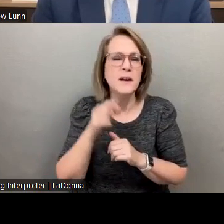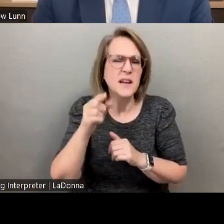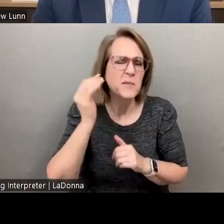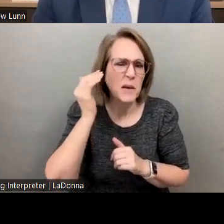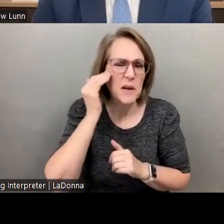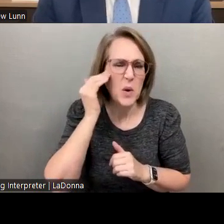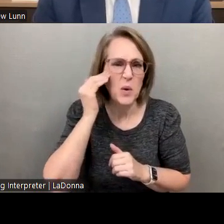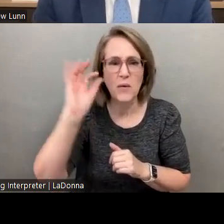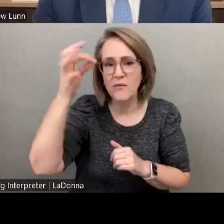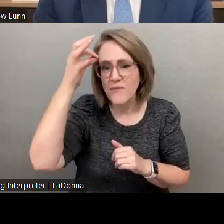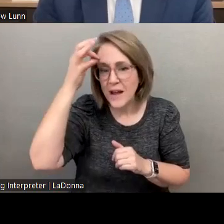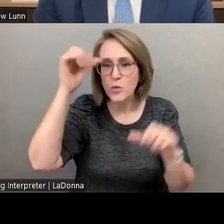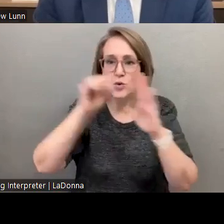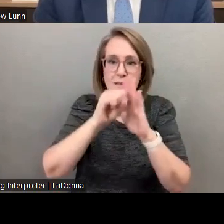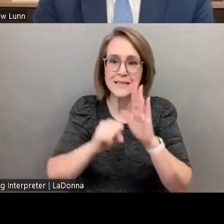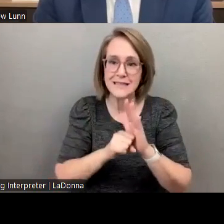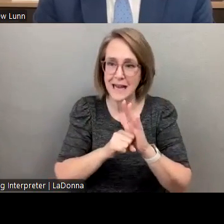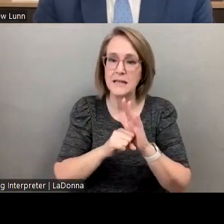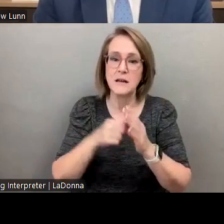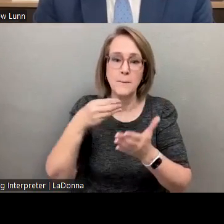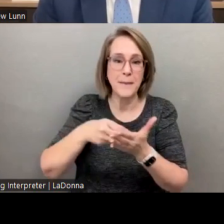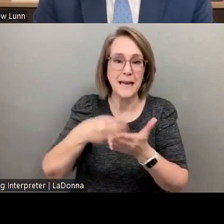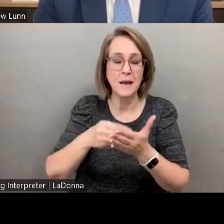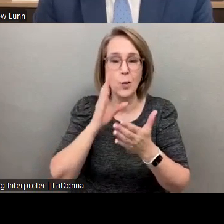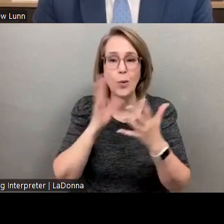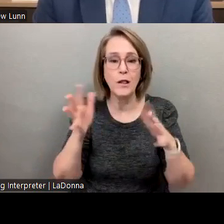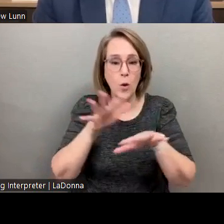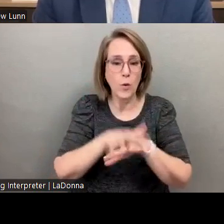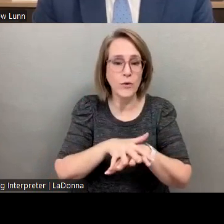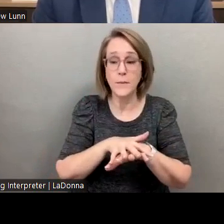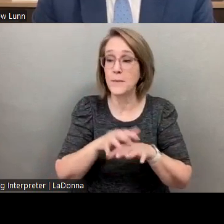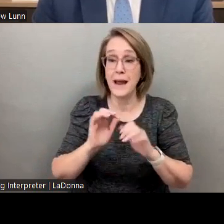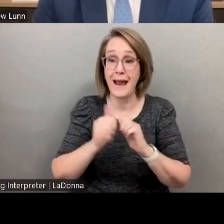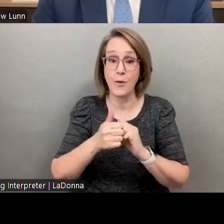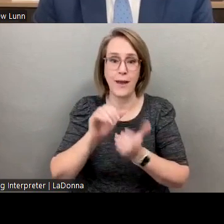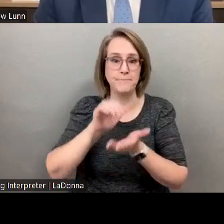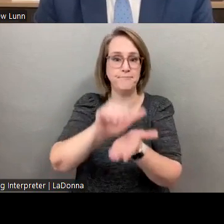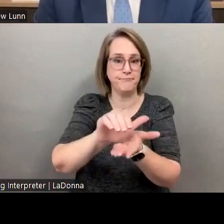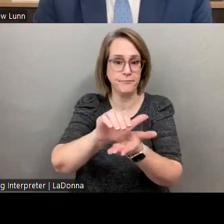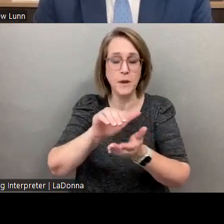and even state dollars, there's overlap in what can be funded for those projects. And